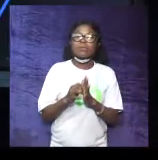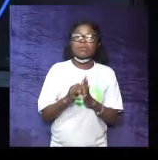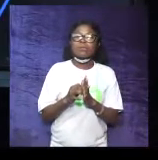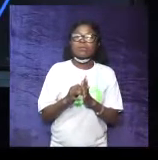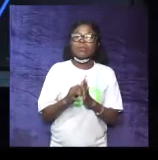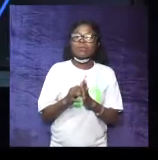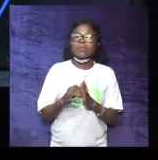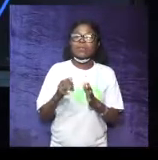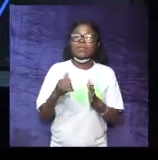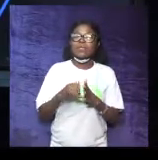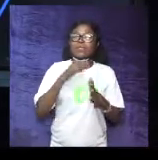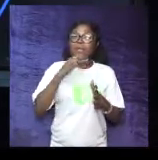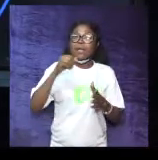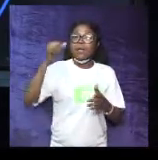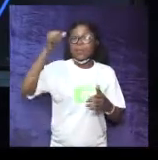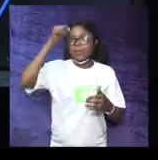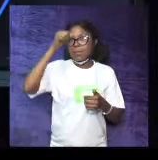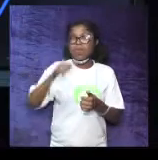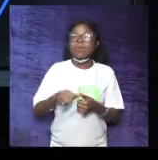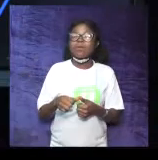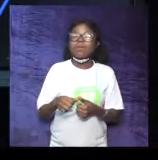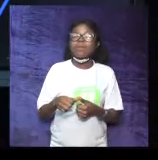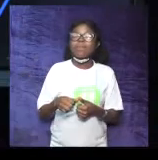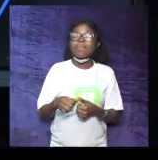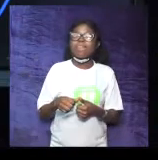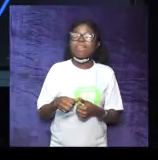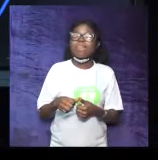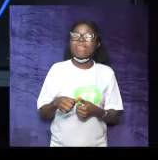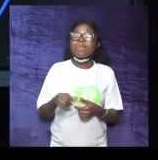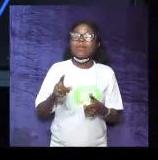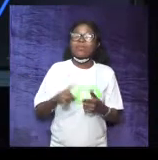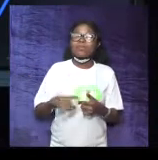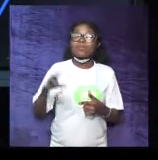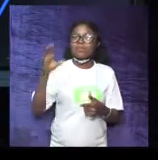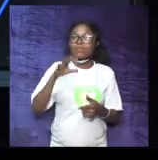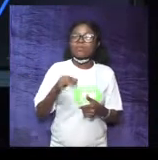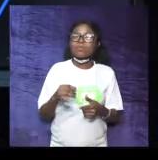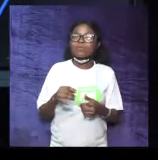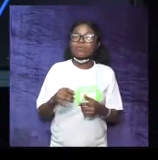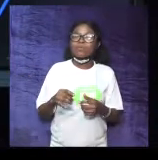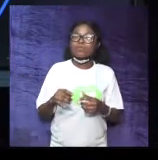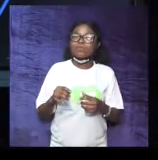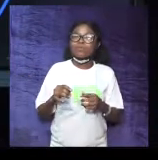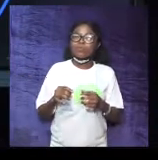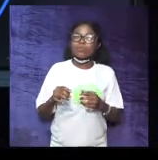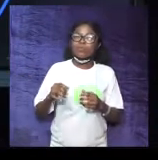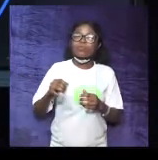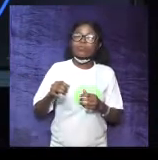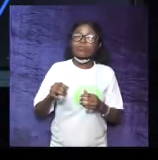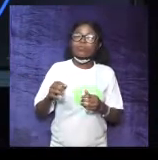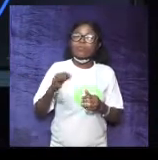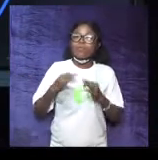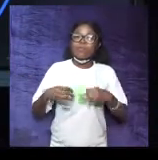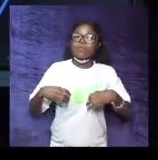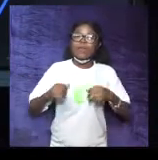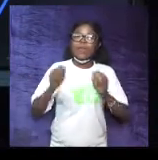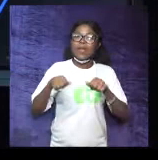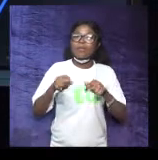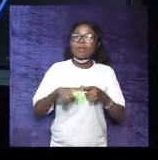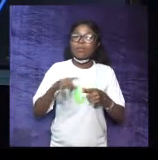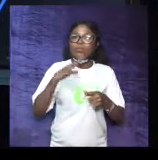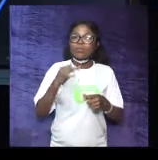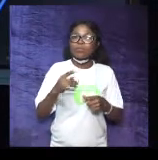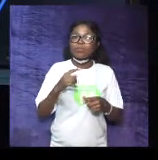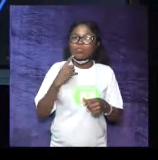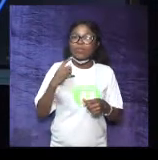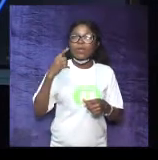Alternate angles can be remembered with Z. To find alternate angles, just draw the Z. If you are able to identify the Z, you